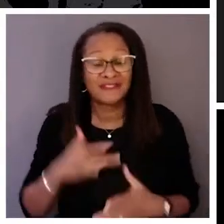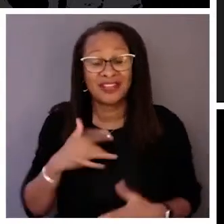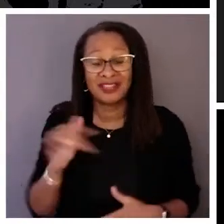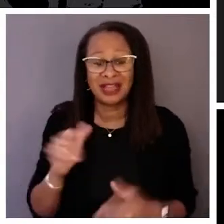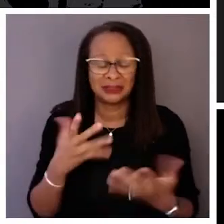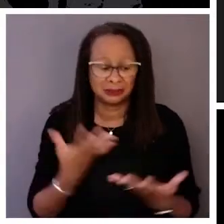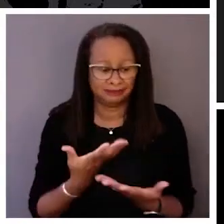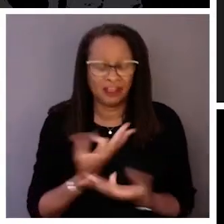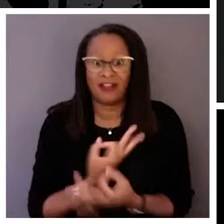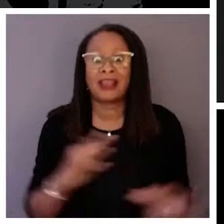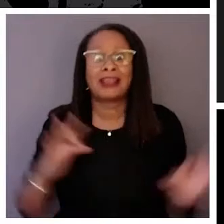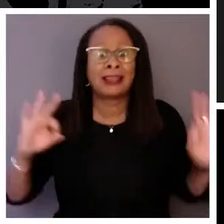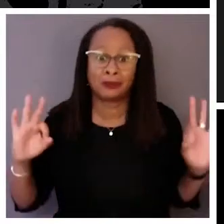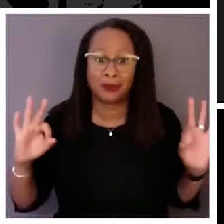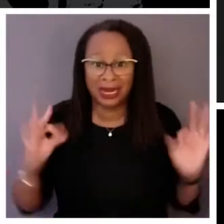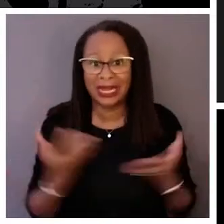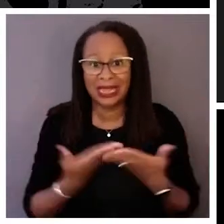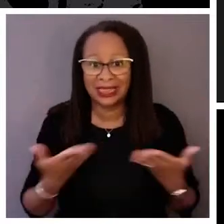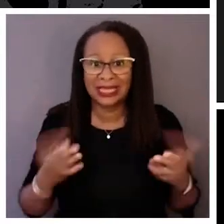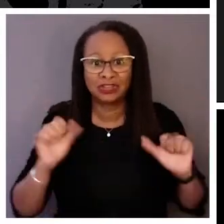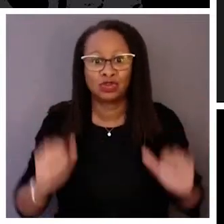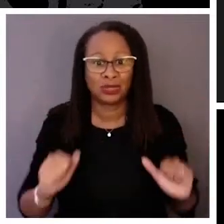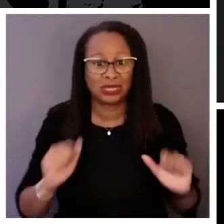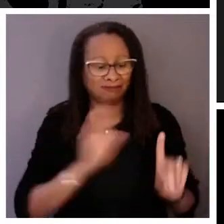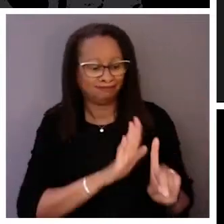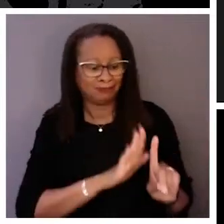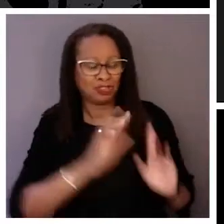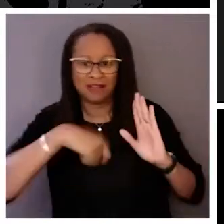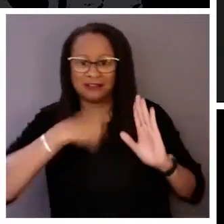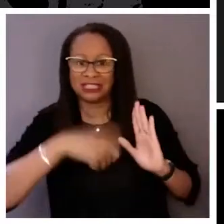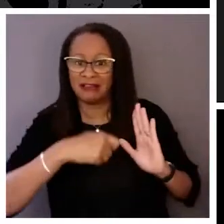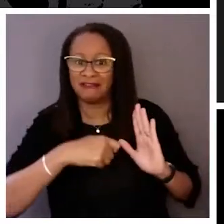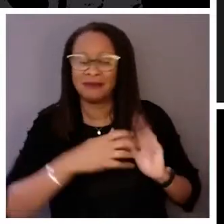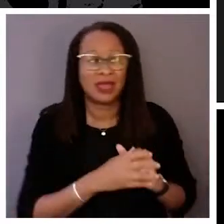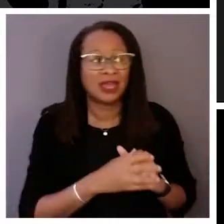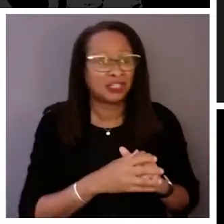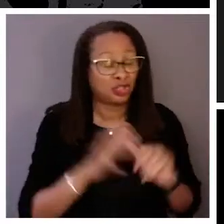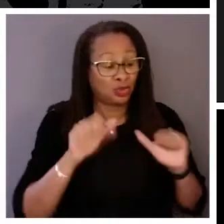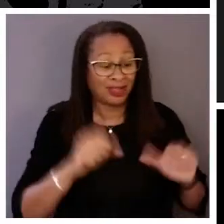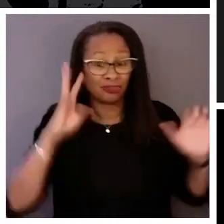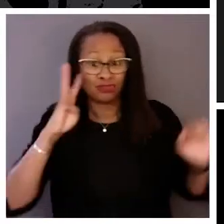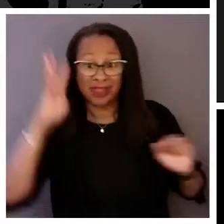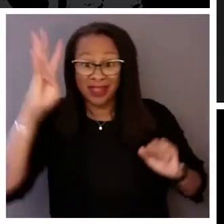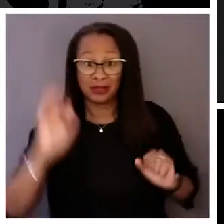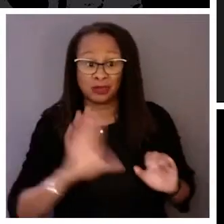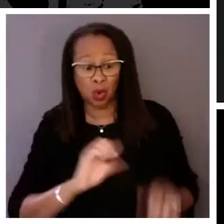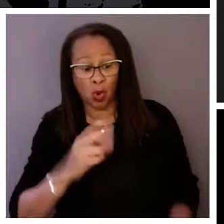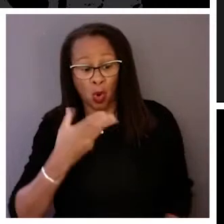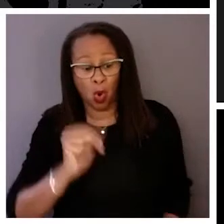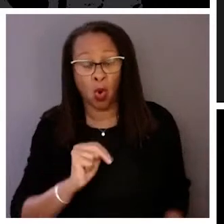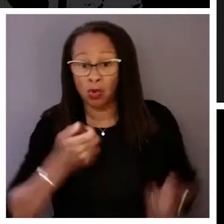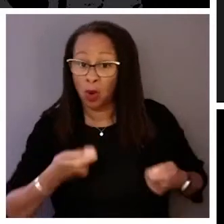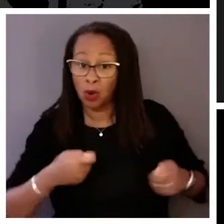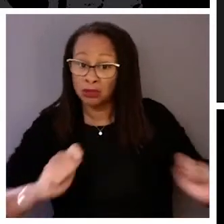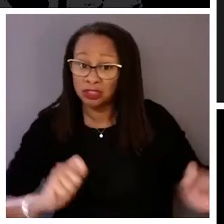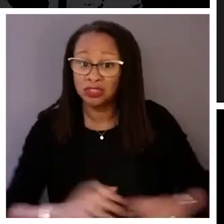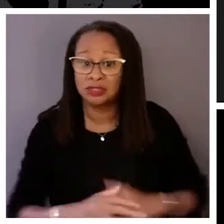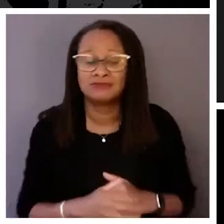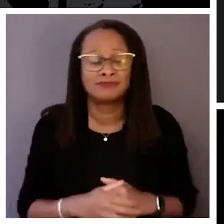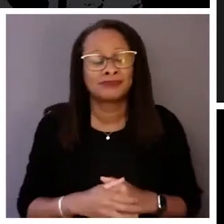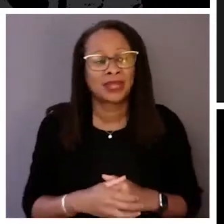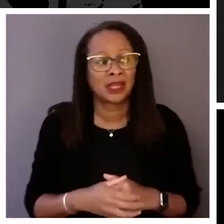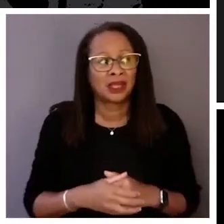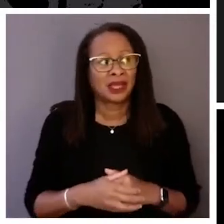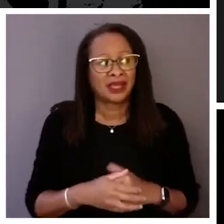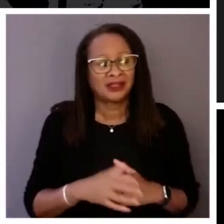it's almost like a liberating thing because you can self-tape and you can create your own audition